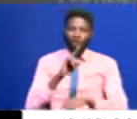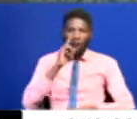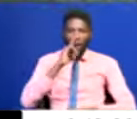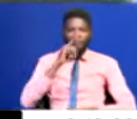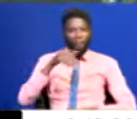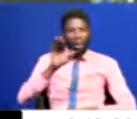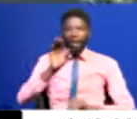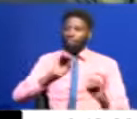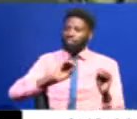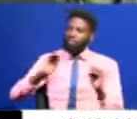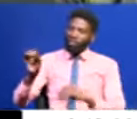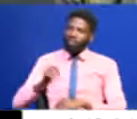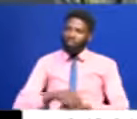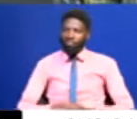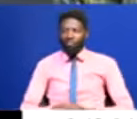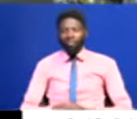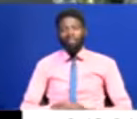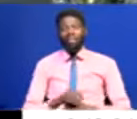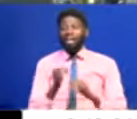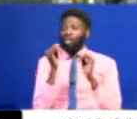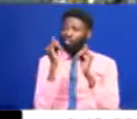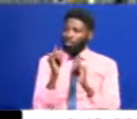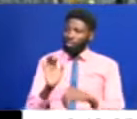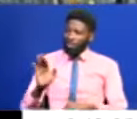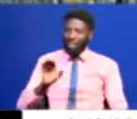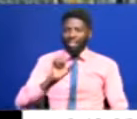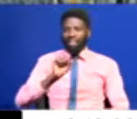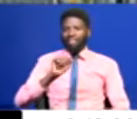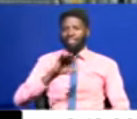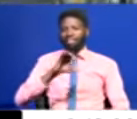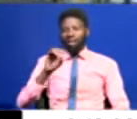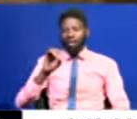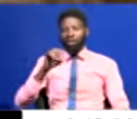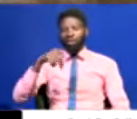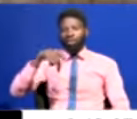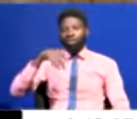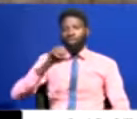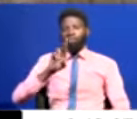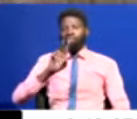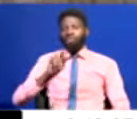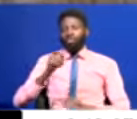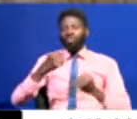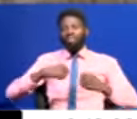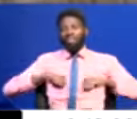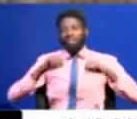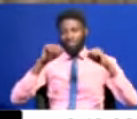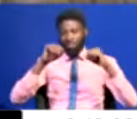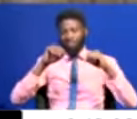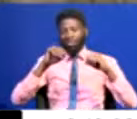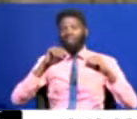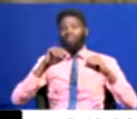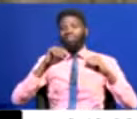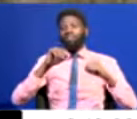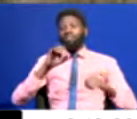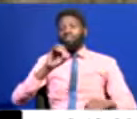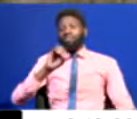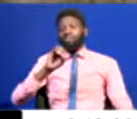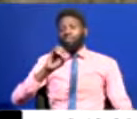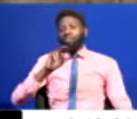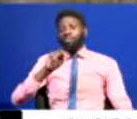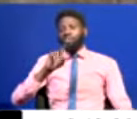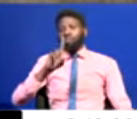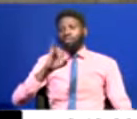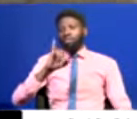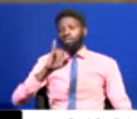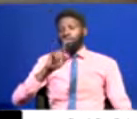newly rebranded Port Sacco Chief Executive Officer Deda Nundieki is concerned that the proposed finance bill will force Kenyans to dig deeper